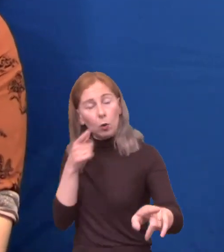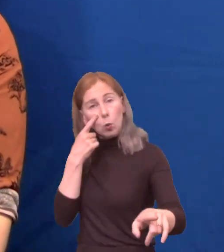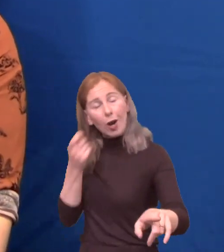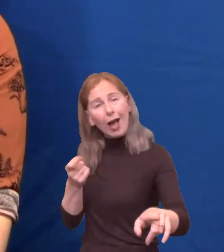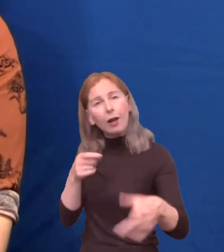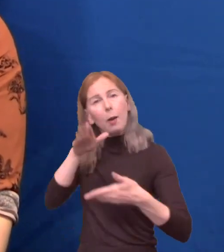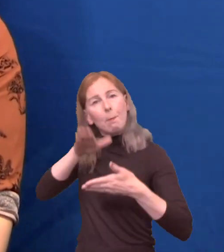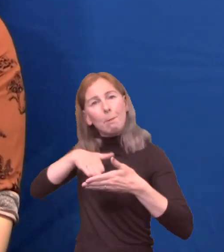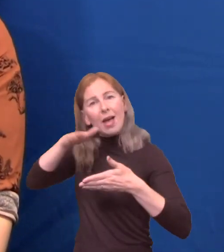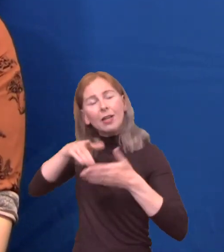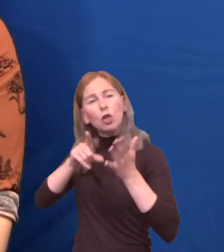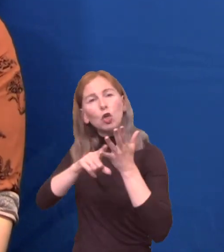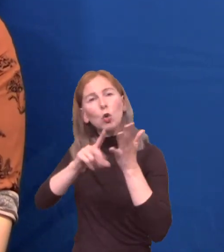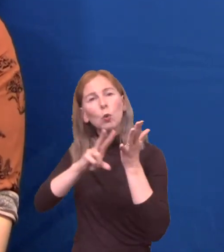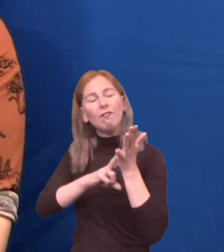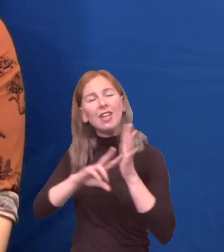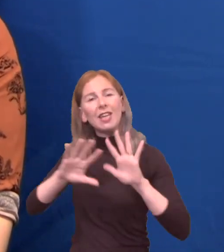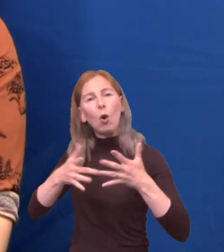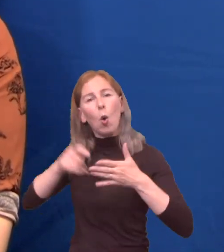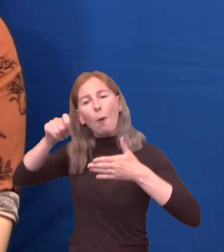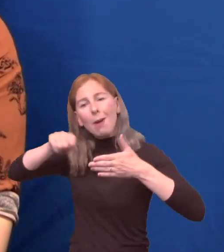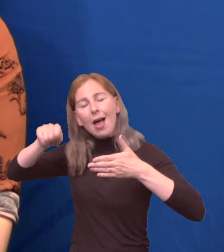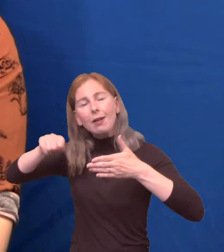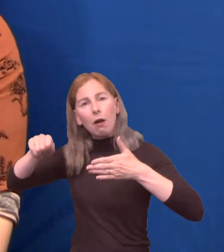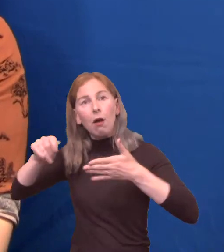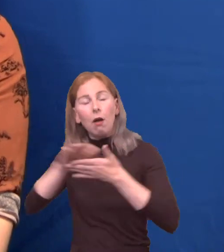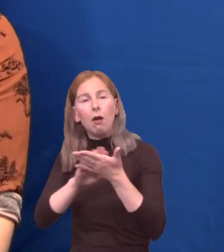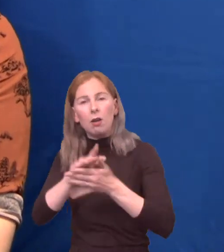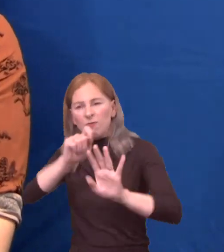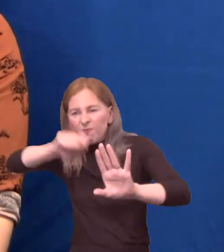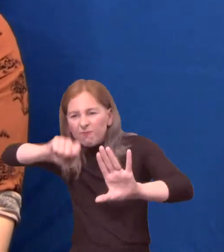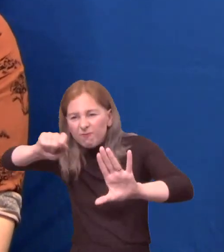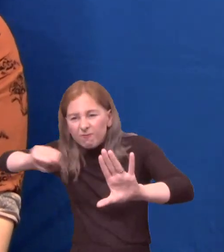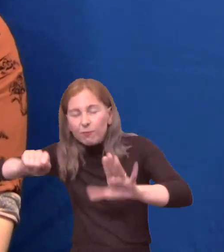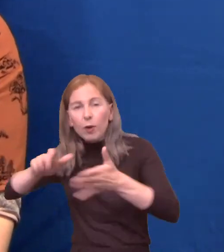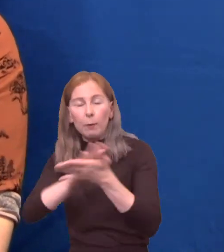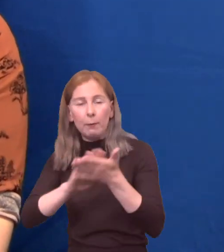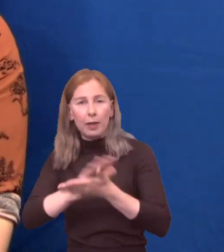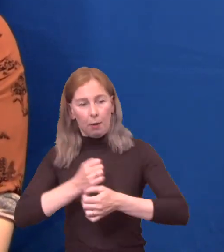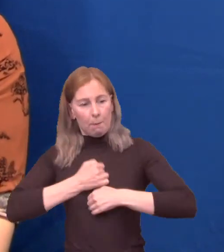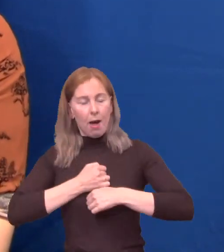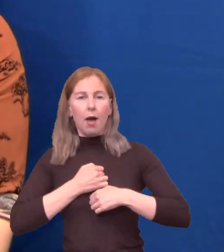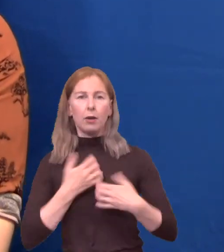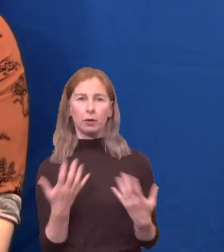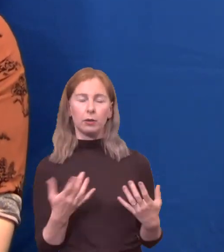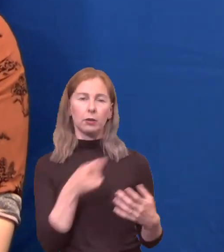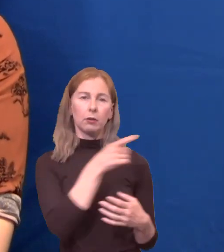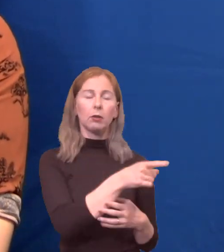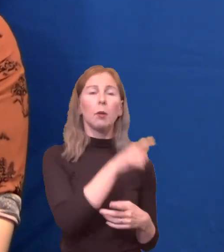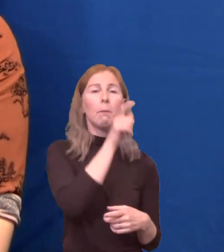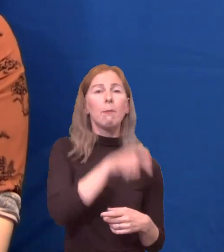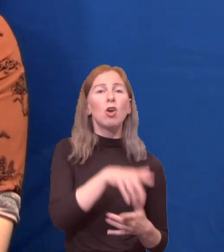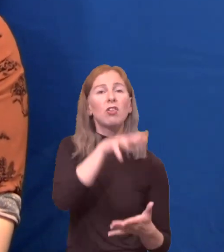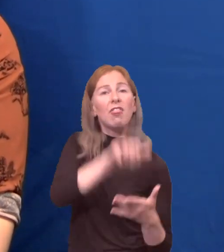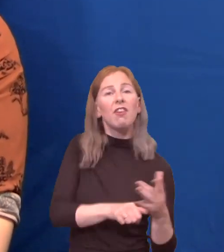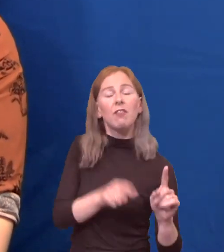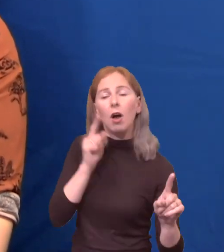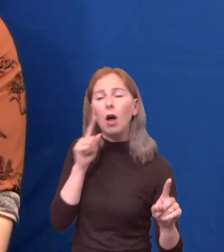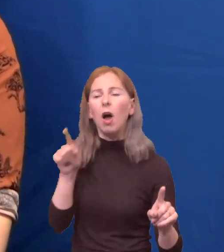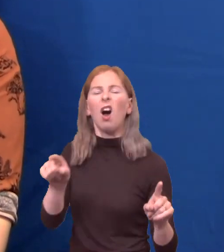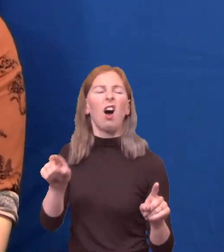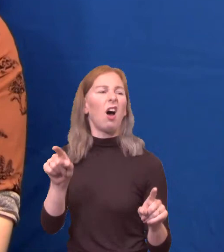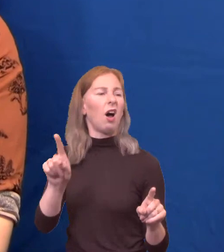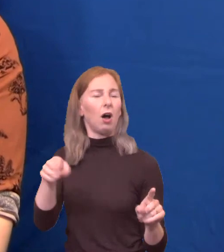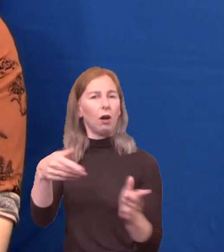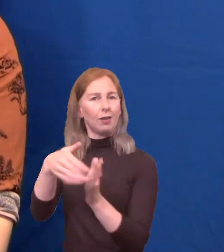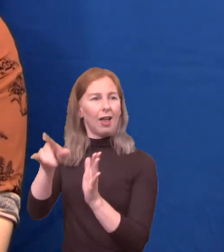make it unattractive to be sold on, because a lot of these parts are being sold online or sold abroad, and if you have a means of marking it as your own, it